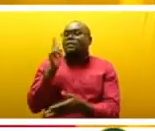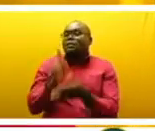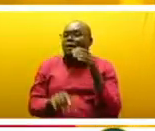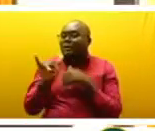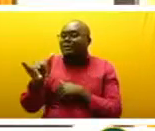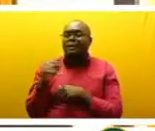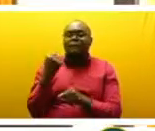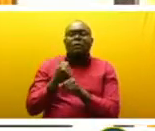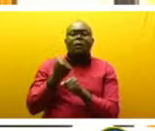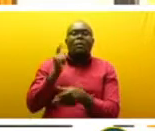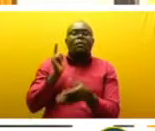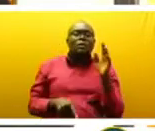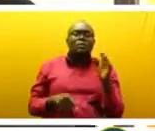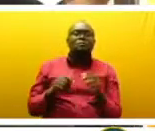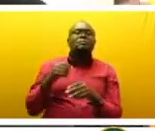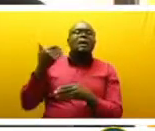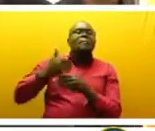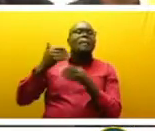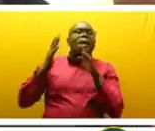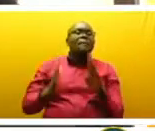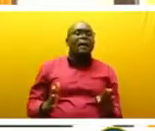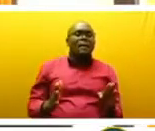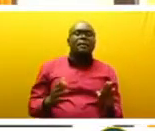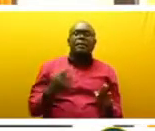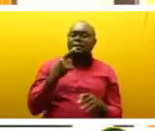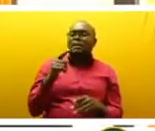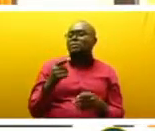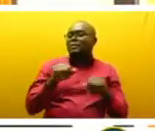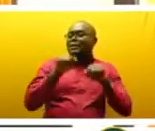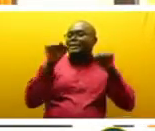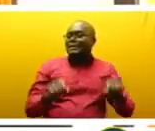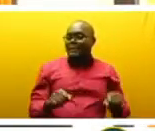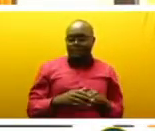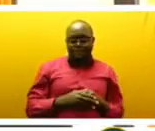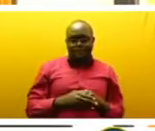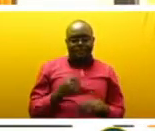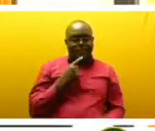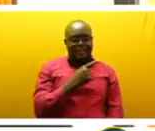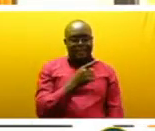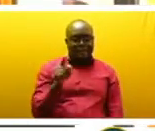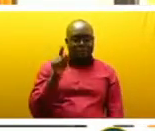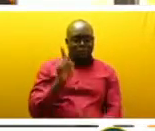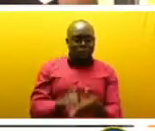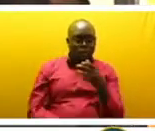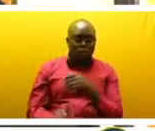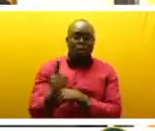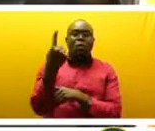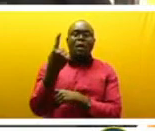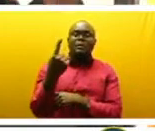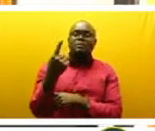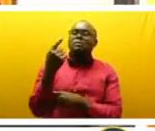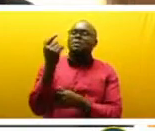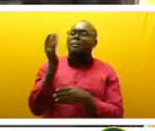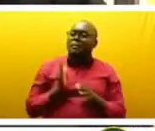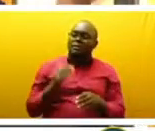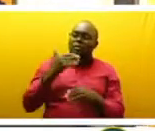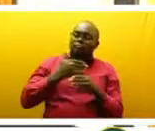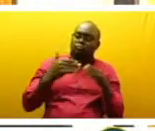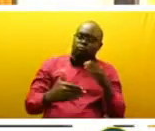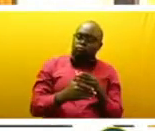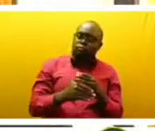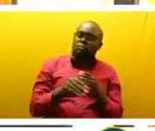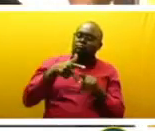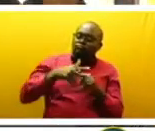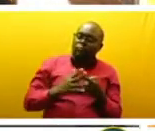plumber. He's like a plumber maintaining the system. Let me say this. Once a plumber has fixed your